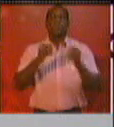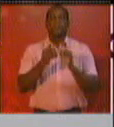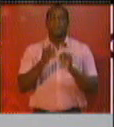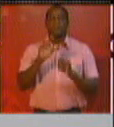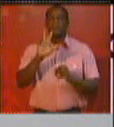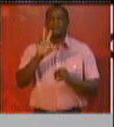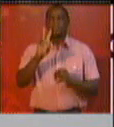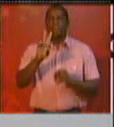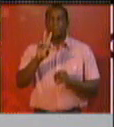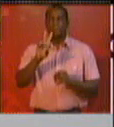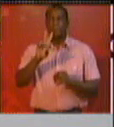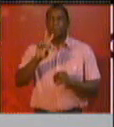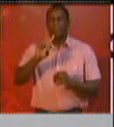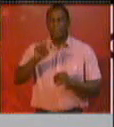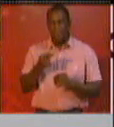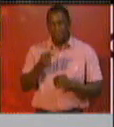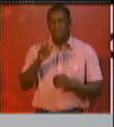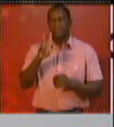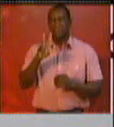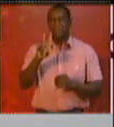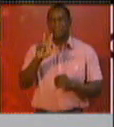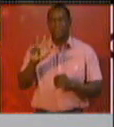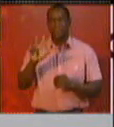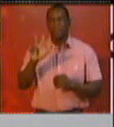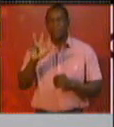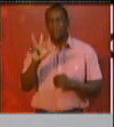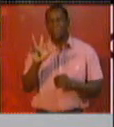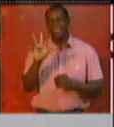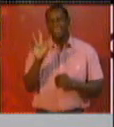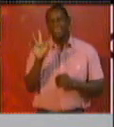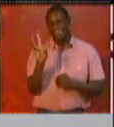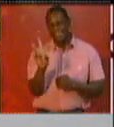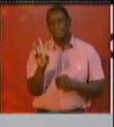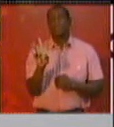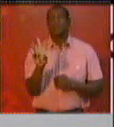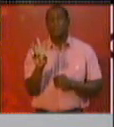7,637 positive COVID-19 cases. Of those,